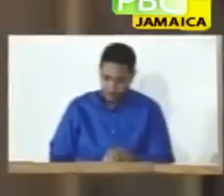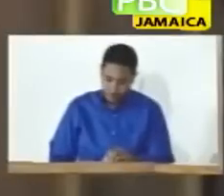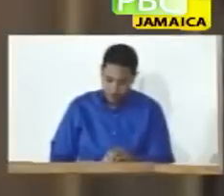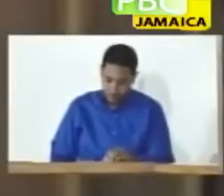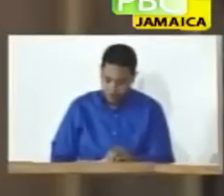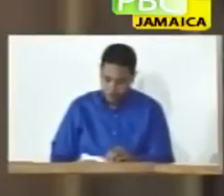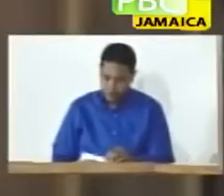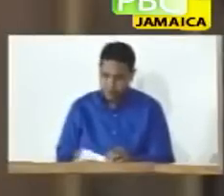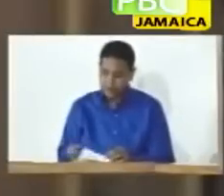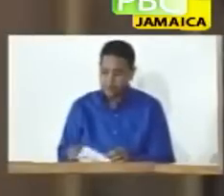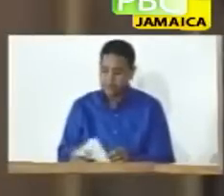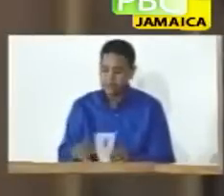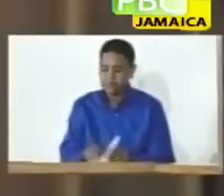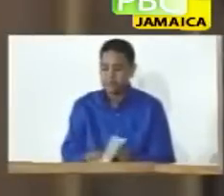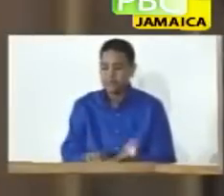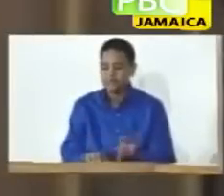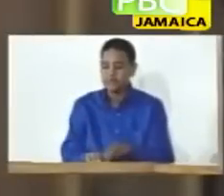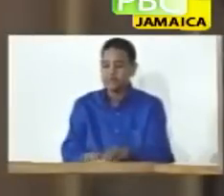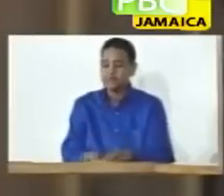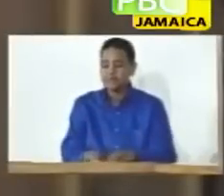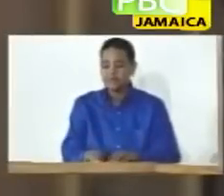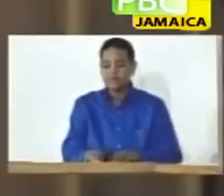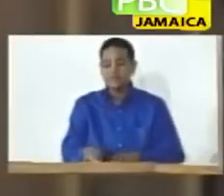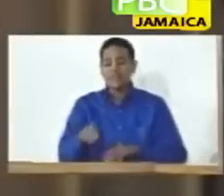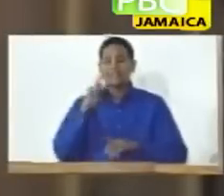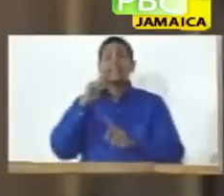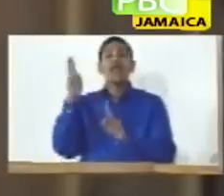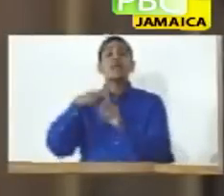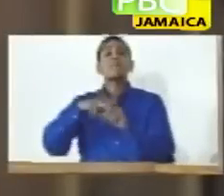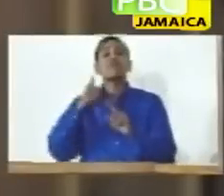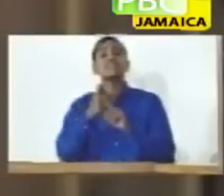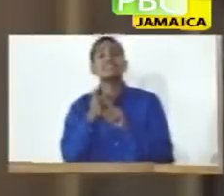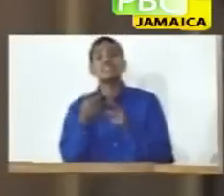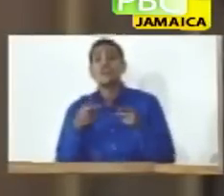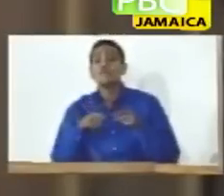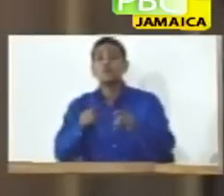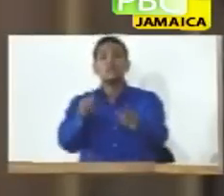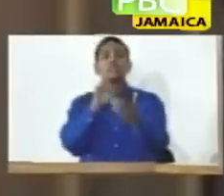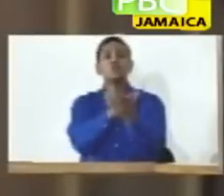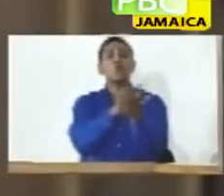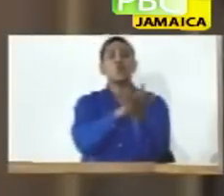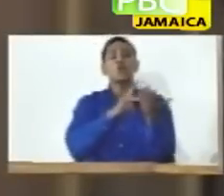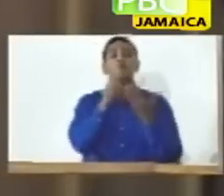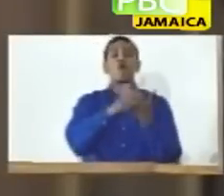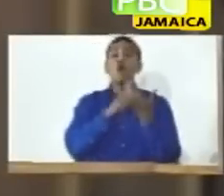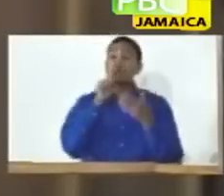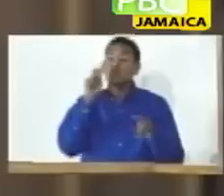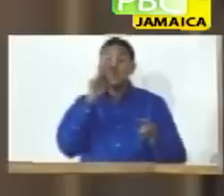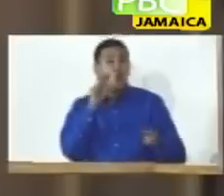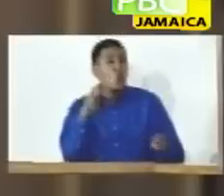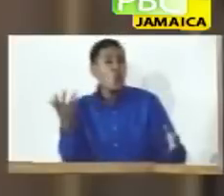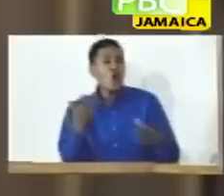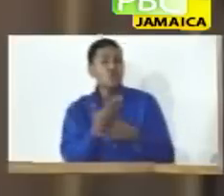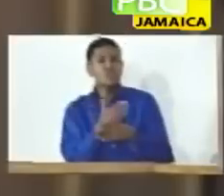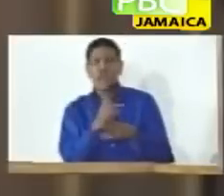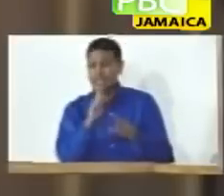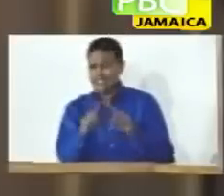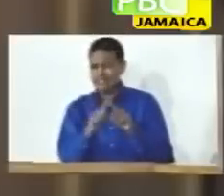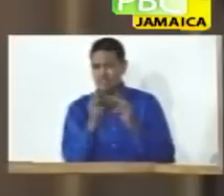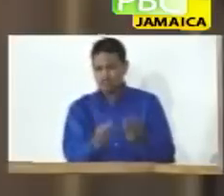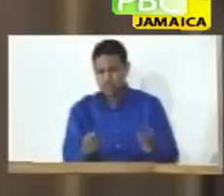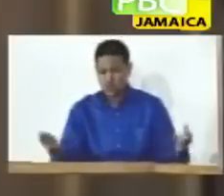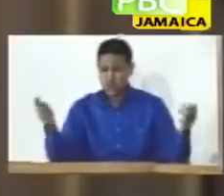The implementation of the Twinning of Schools program, which is geared at sharing of resources